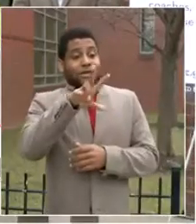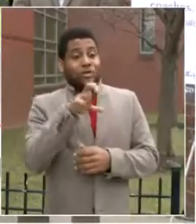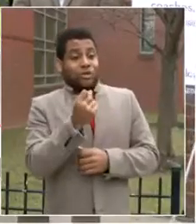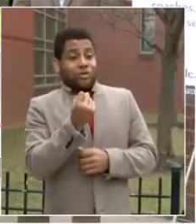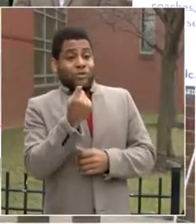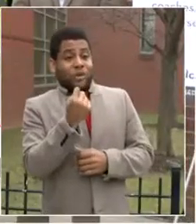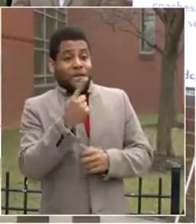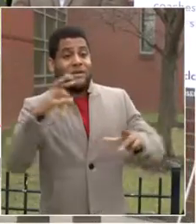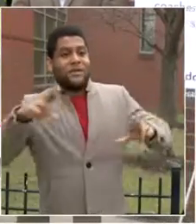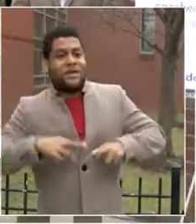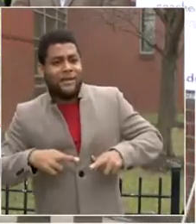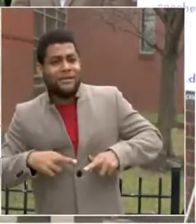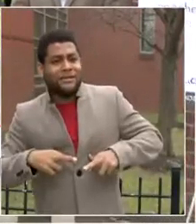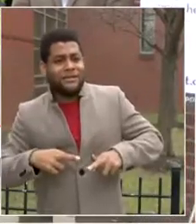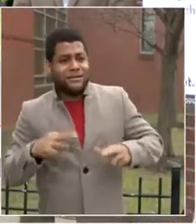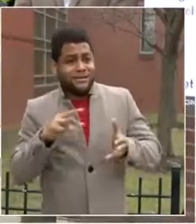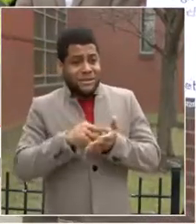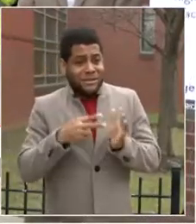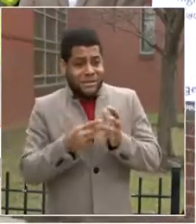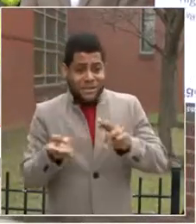means 36.